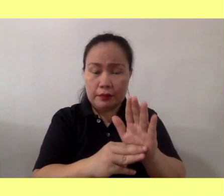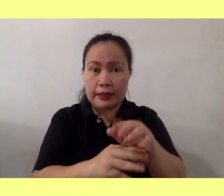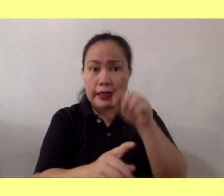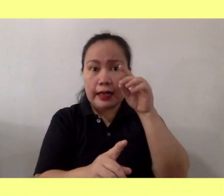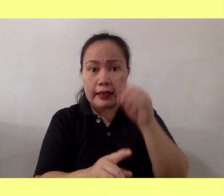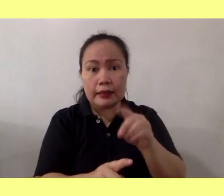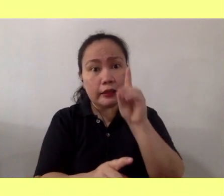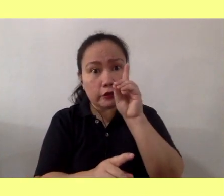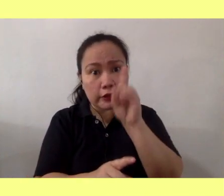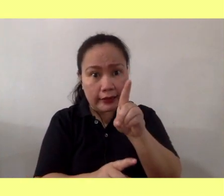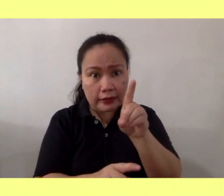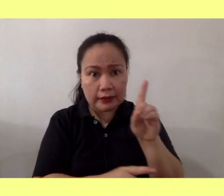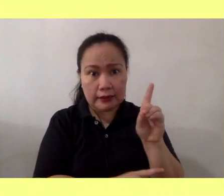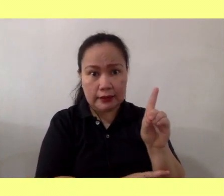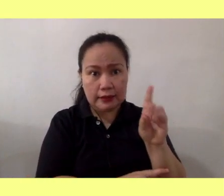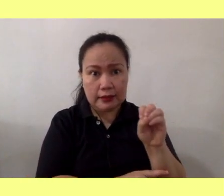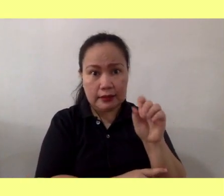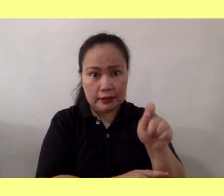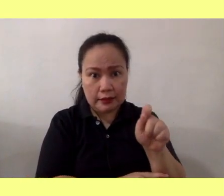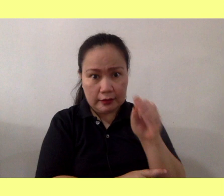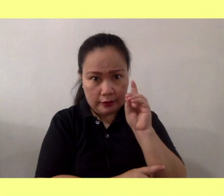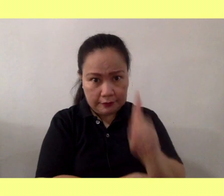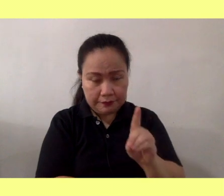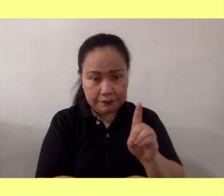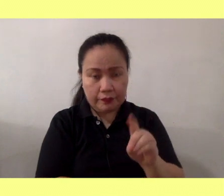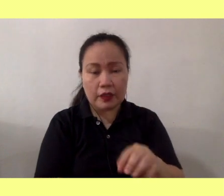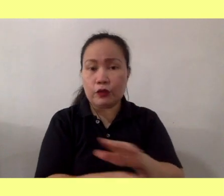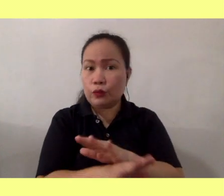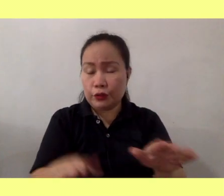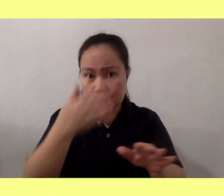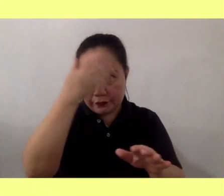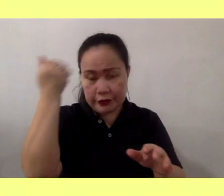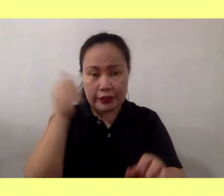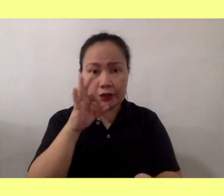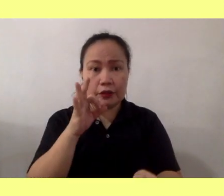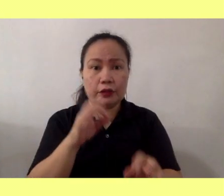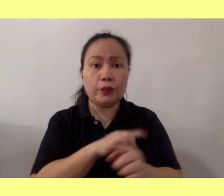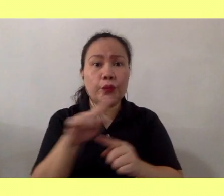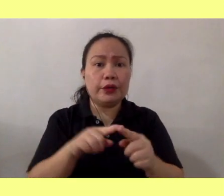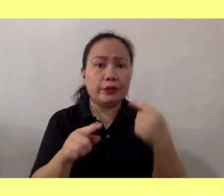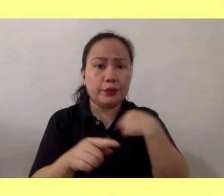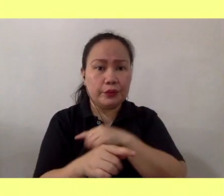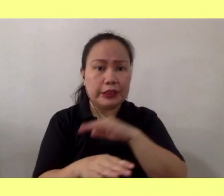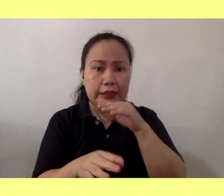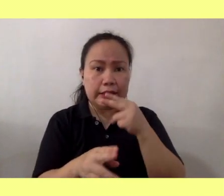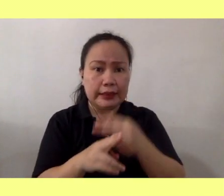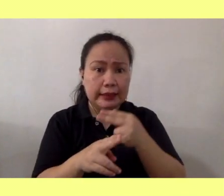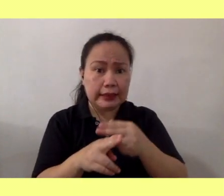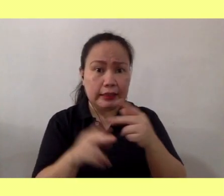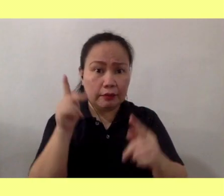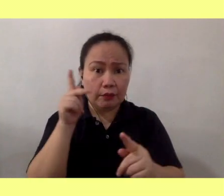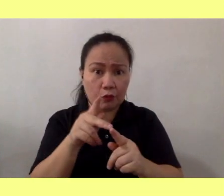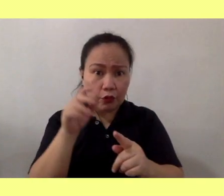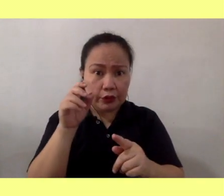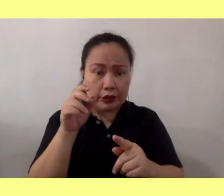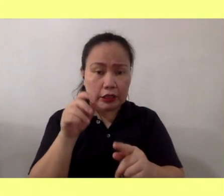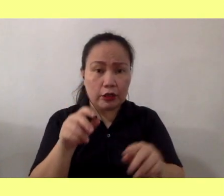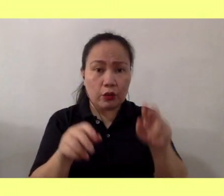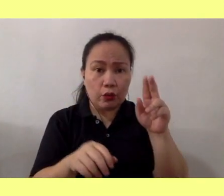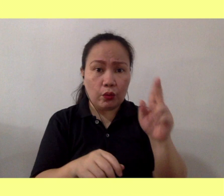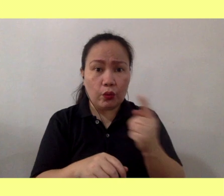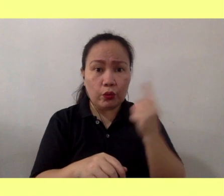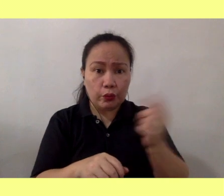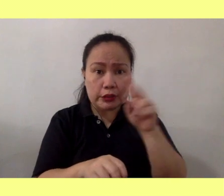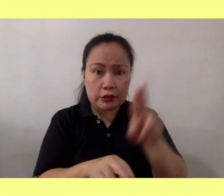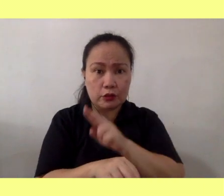point. And do not forget, when we are naming a point, pag nag-name tayo ng point, always use